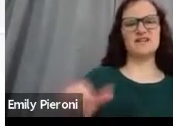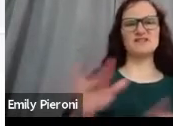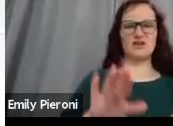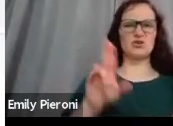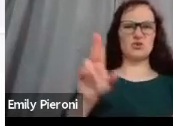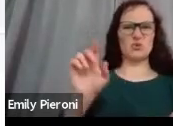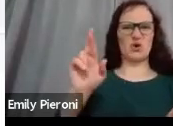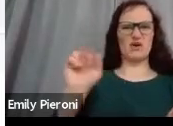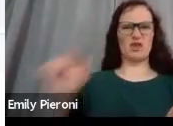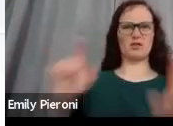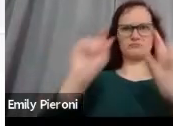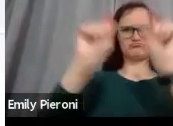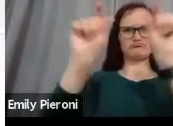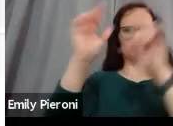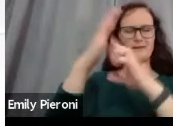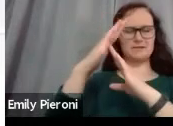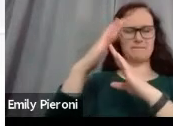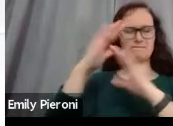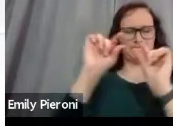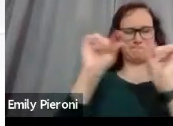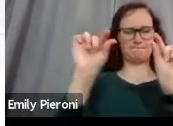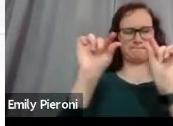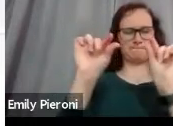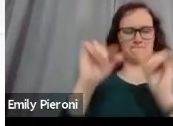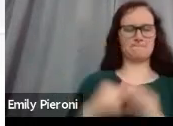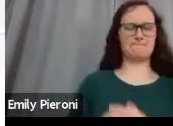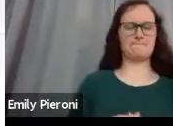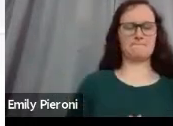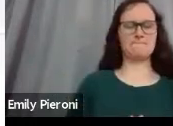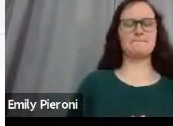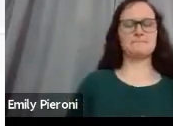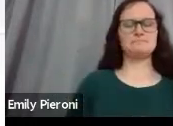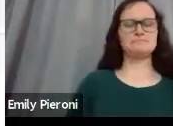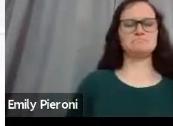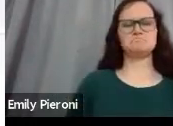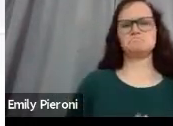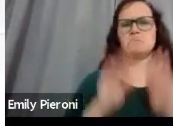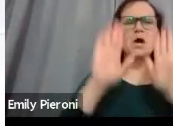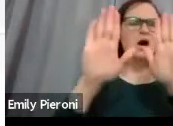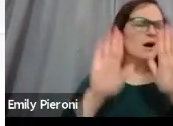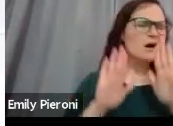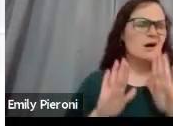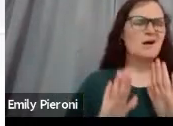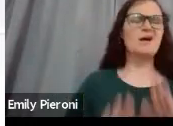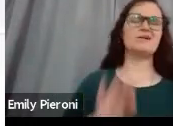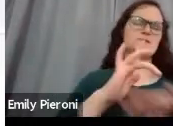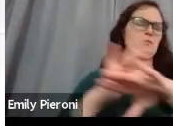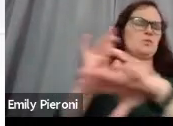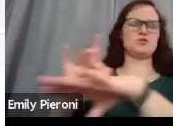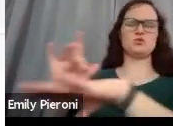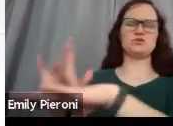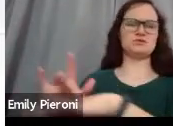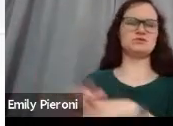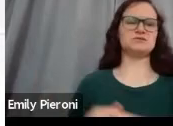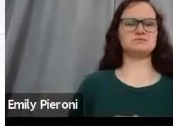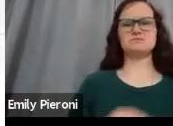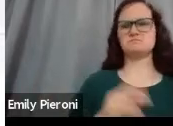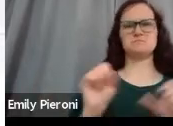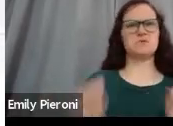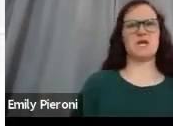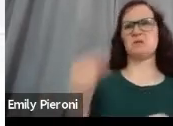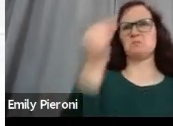up here, and it's a great source, and there's several great resources on the web if you just